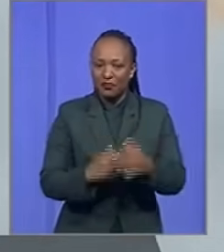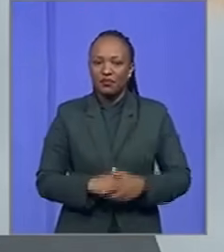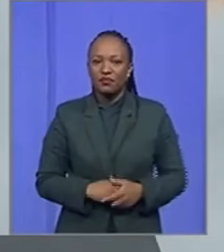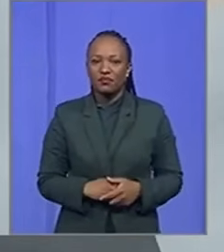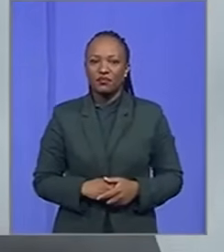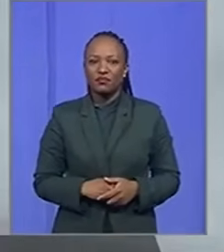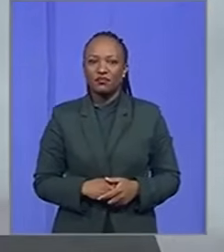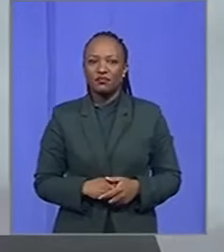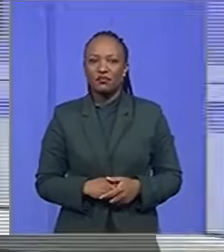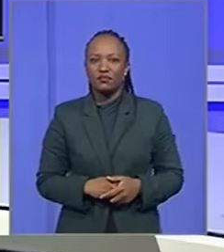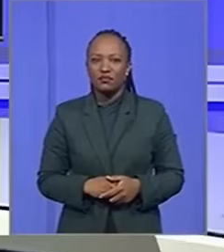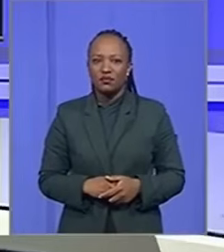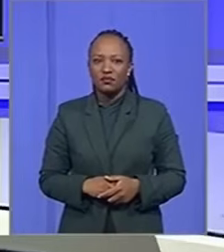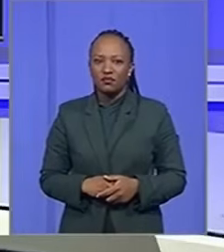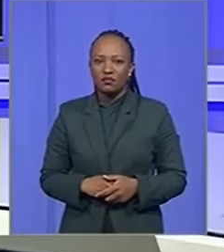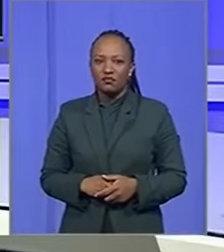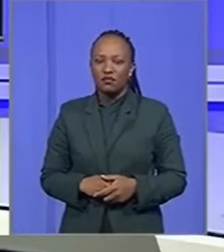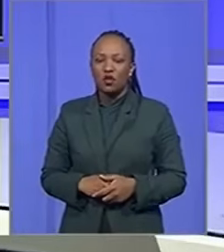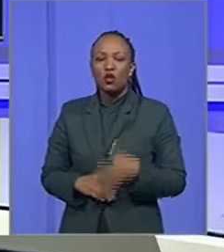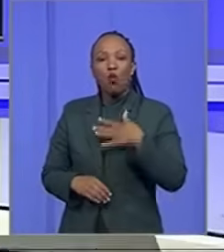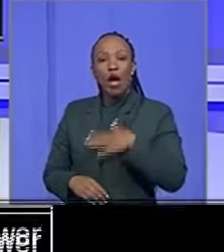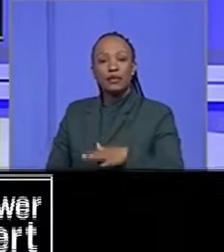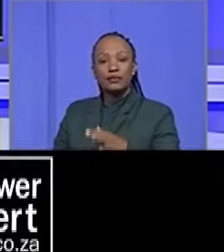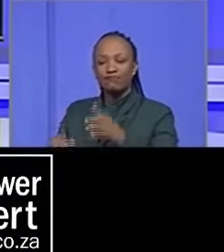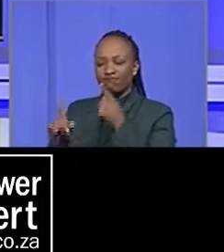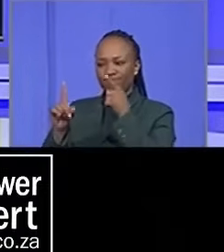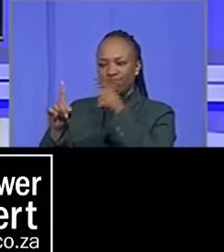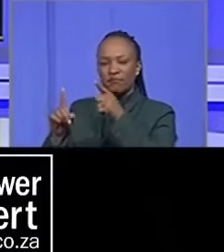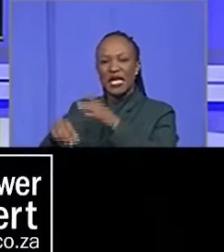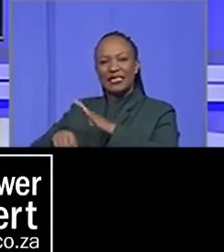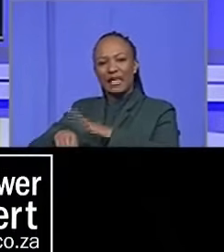O shebile o qeta ka nako e kae?